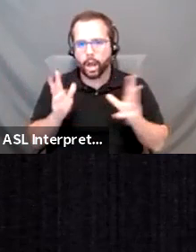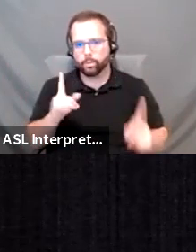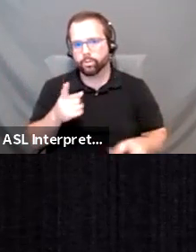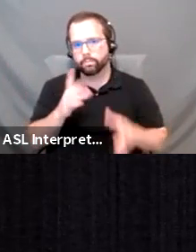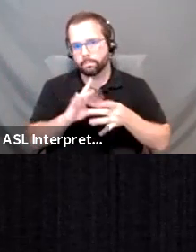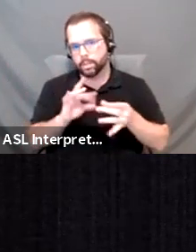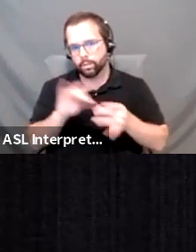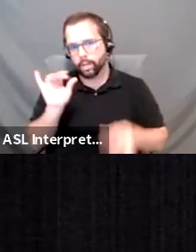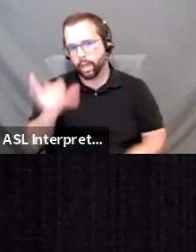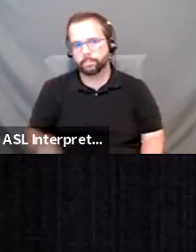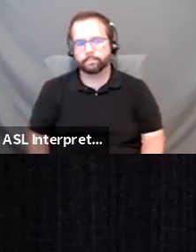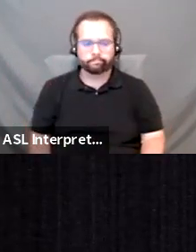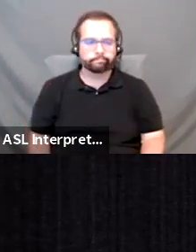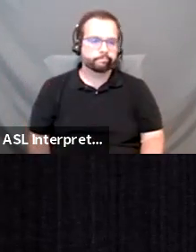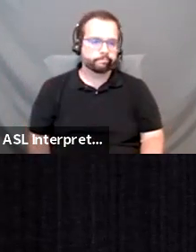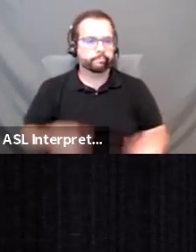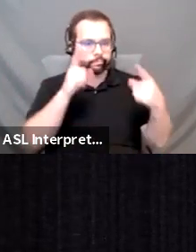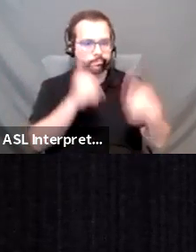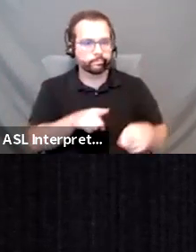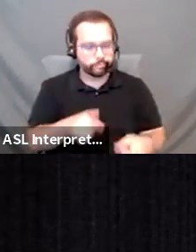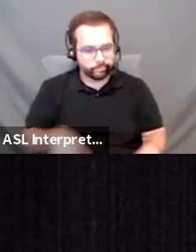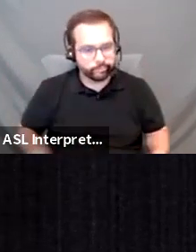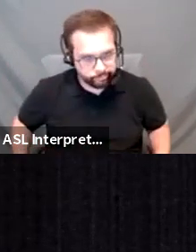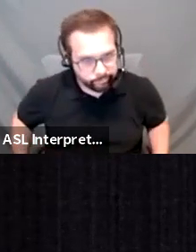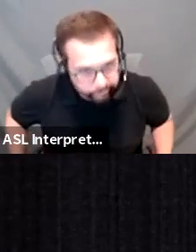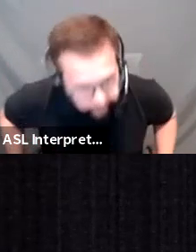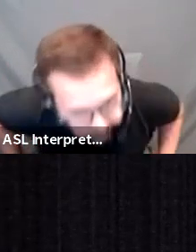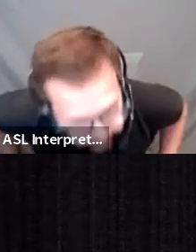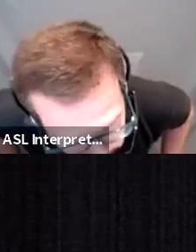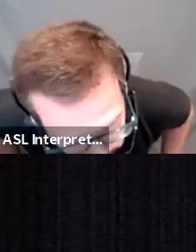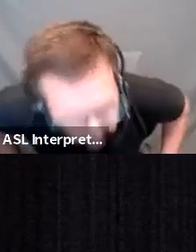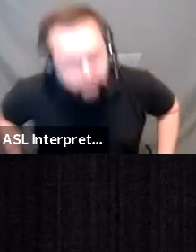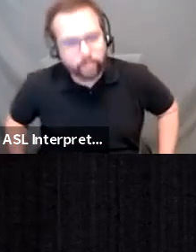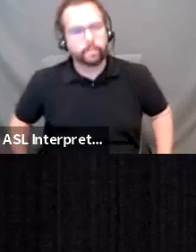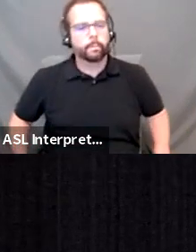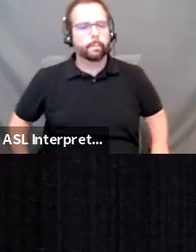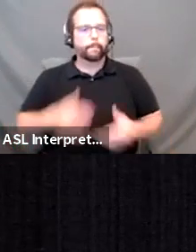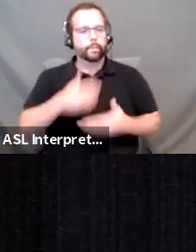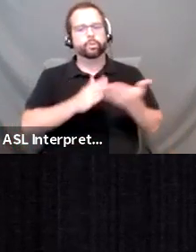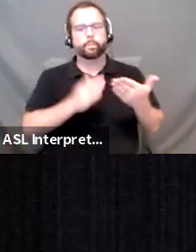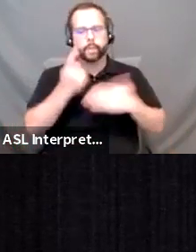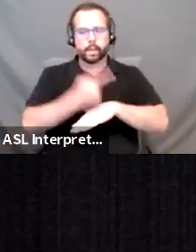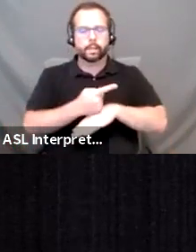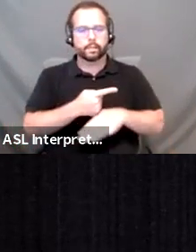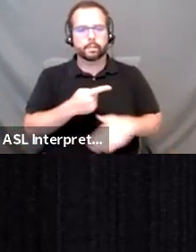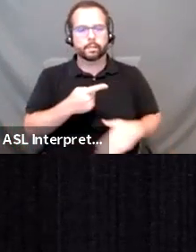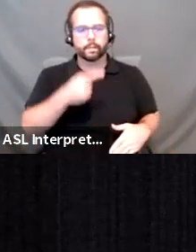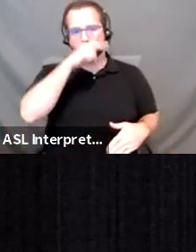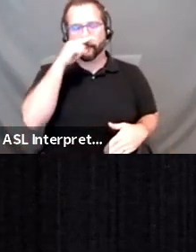are days where it's almost comical. And we wouldn't do this in person. Why are